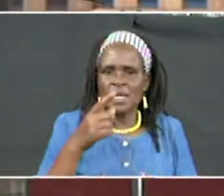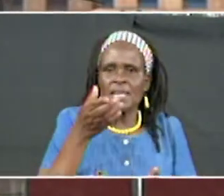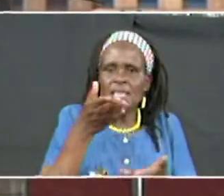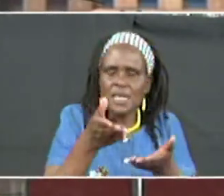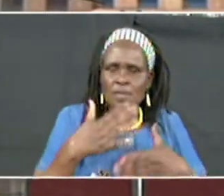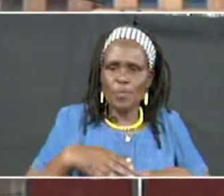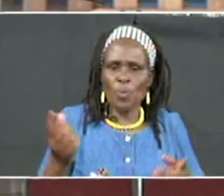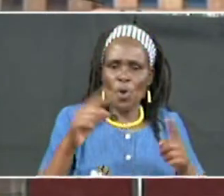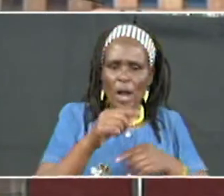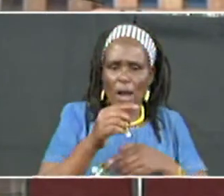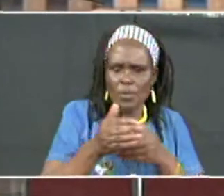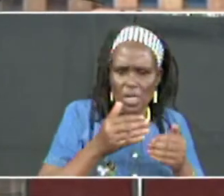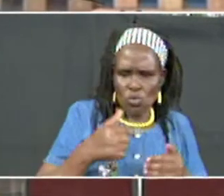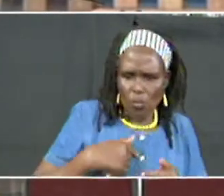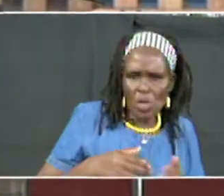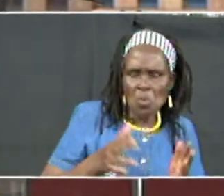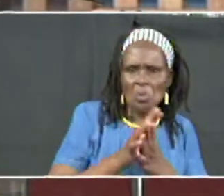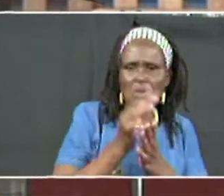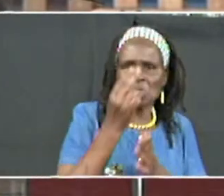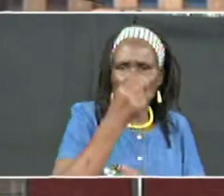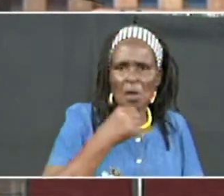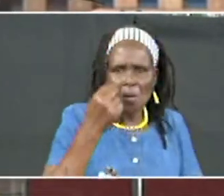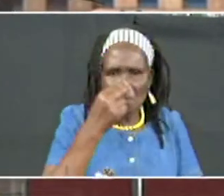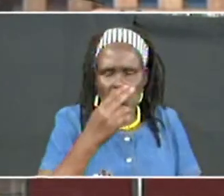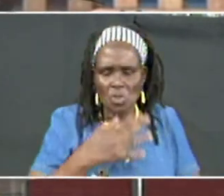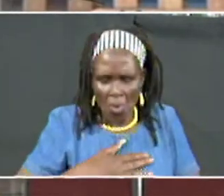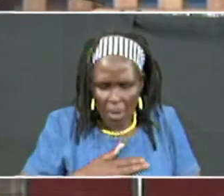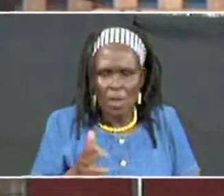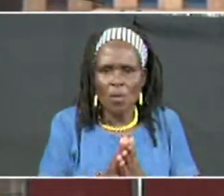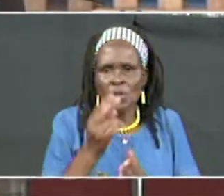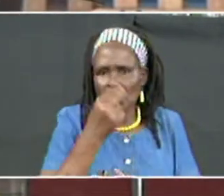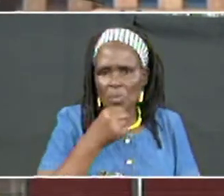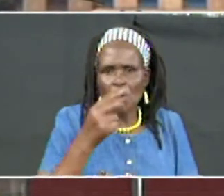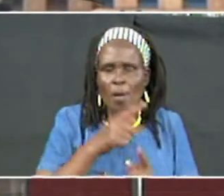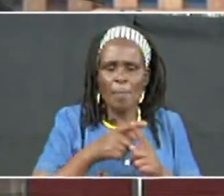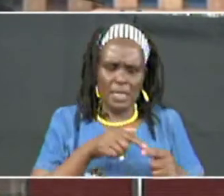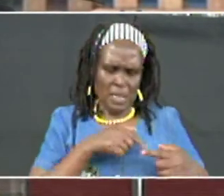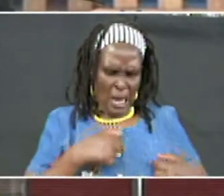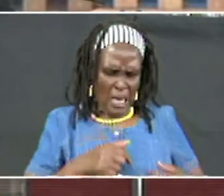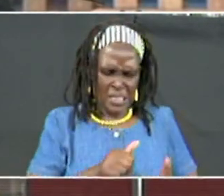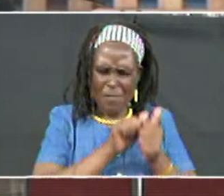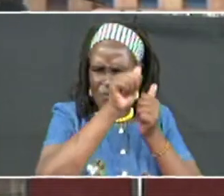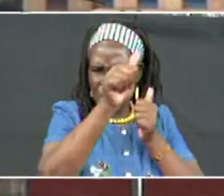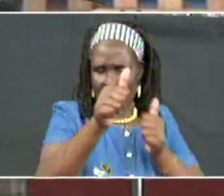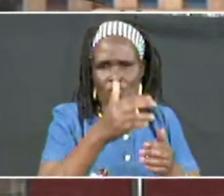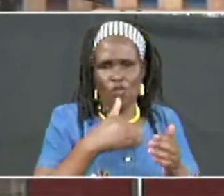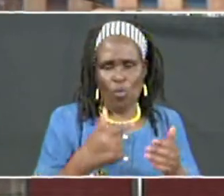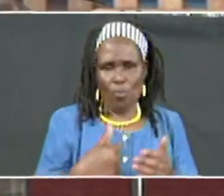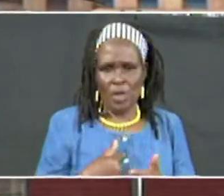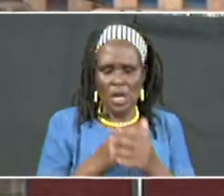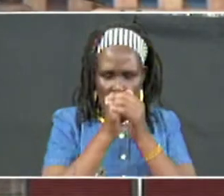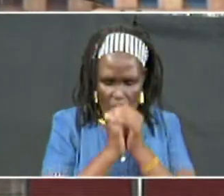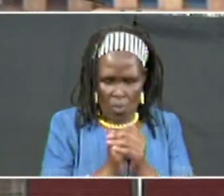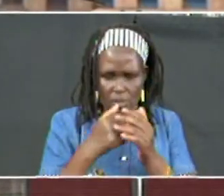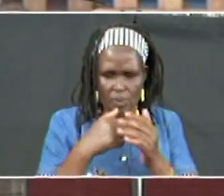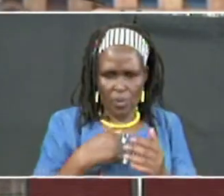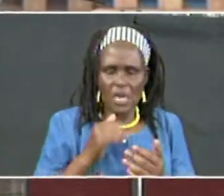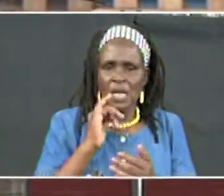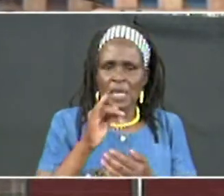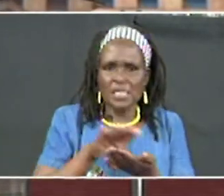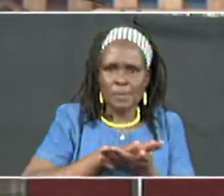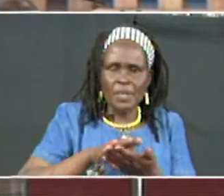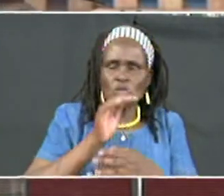mouth and honor me with their lips, but their hearts are far from me. Their worship of me is based on merely human